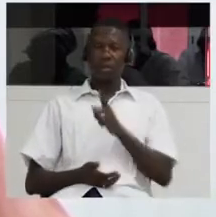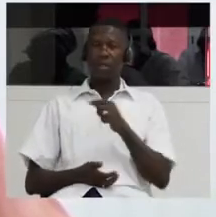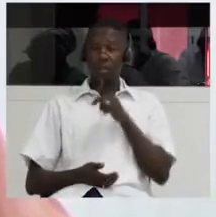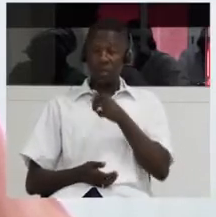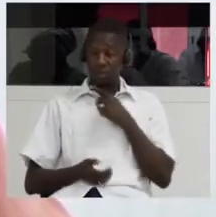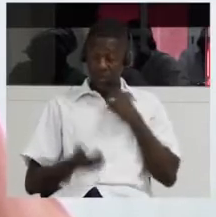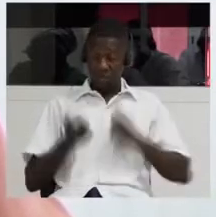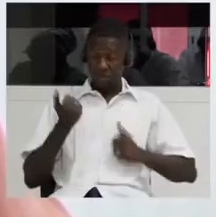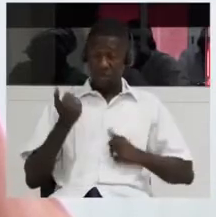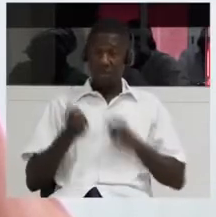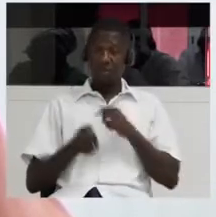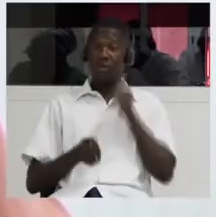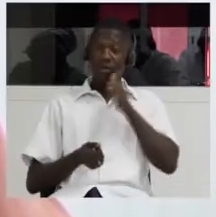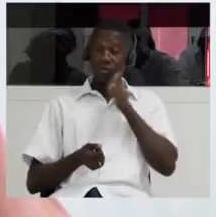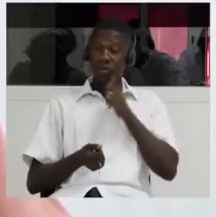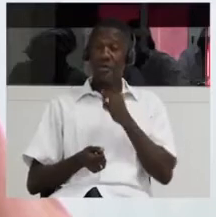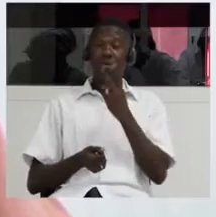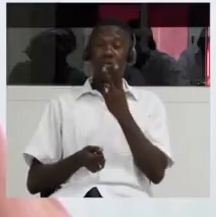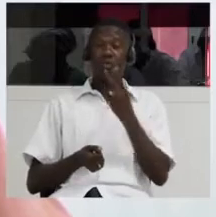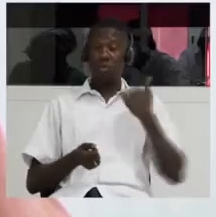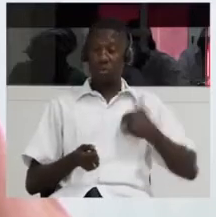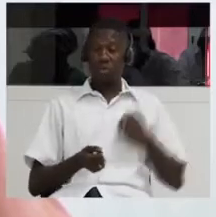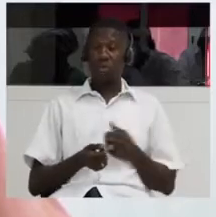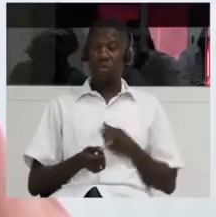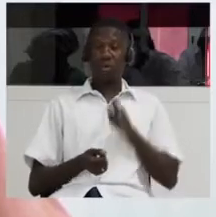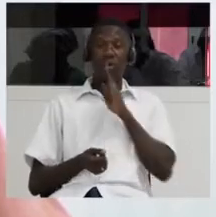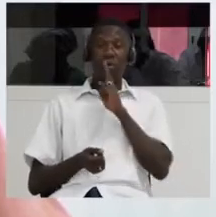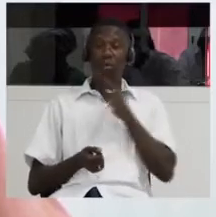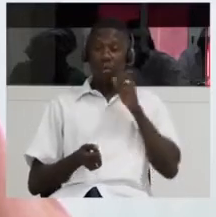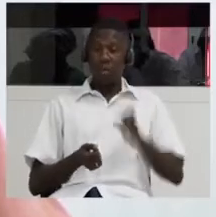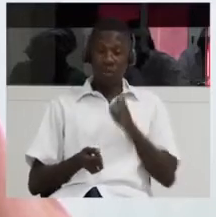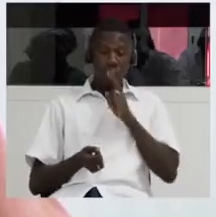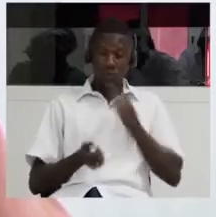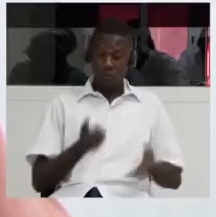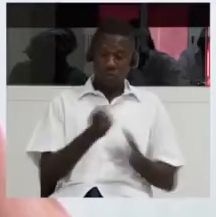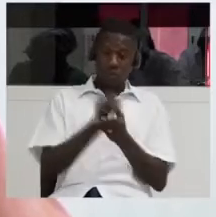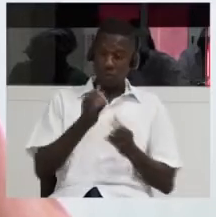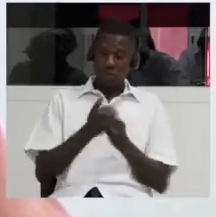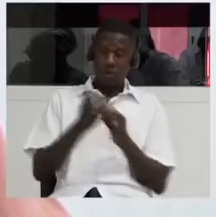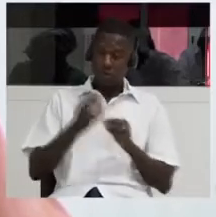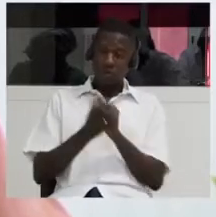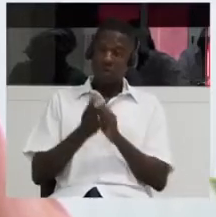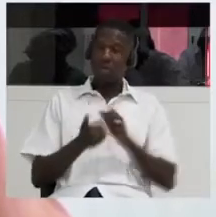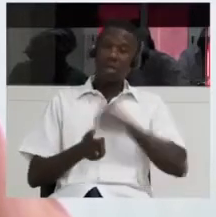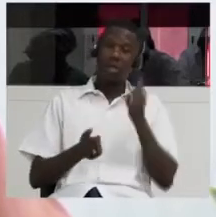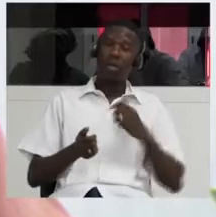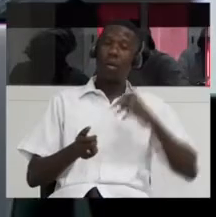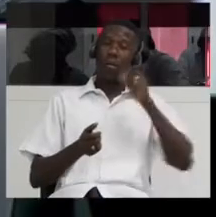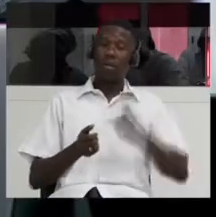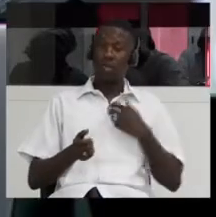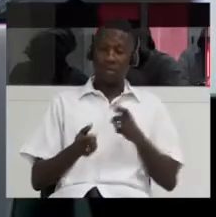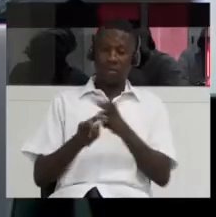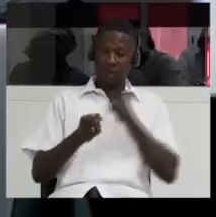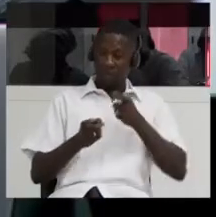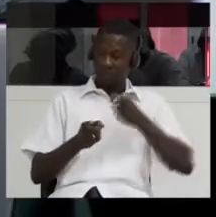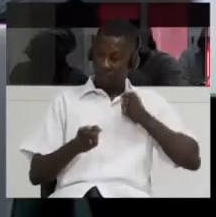people. You have the loader and the firer. But that is when it is